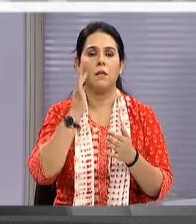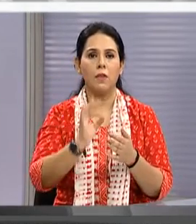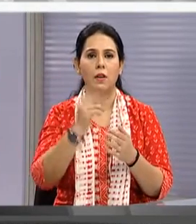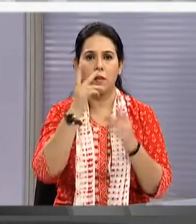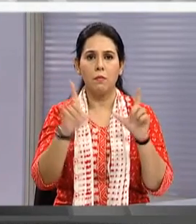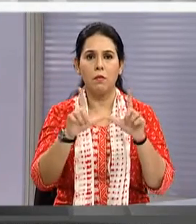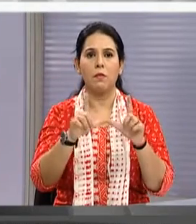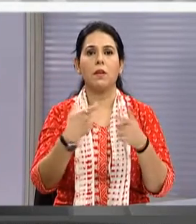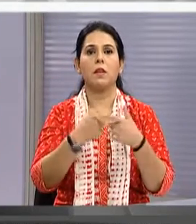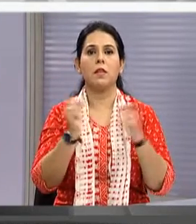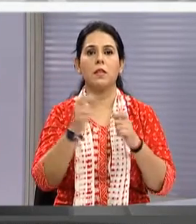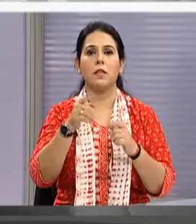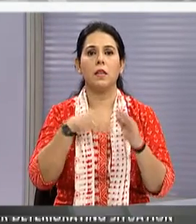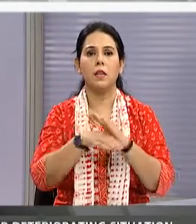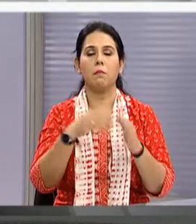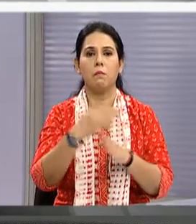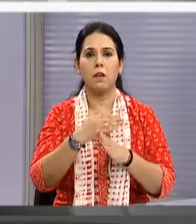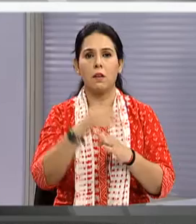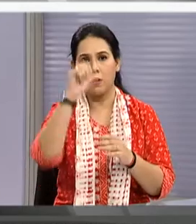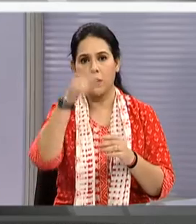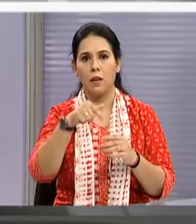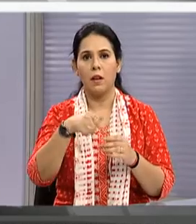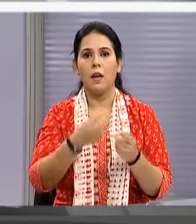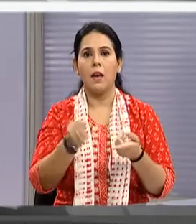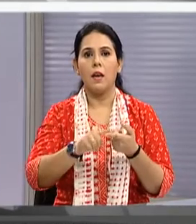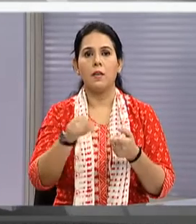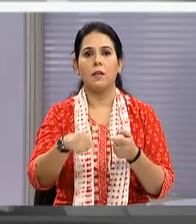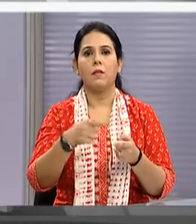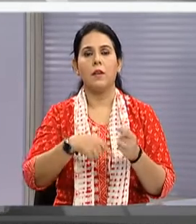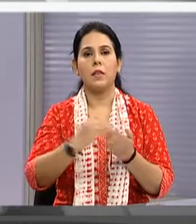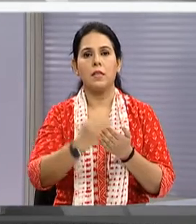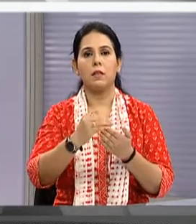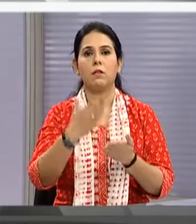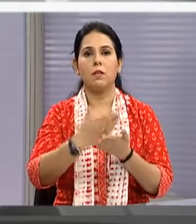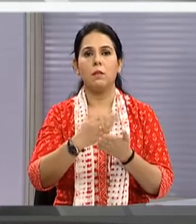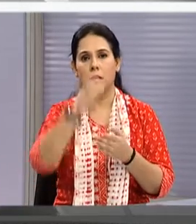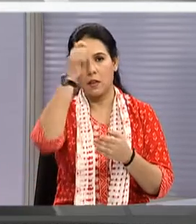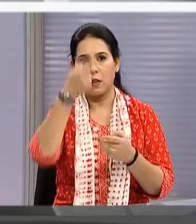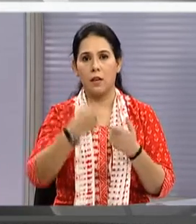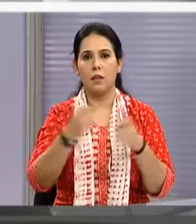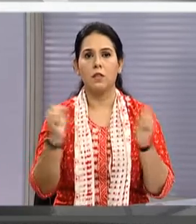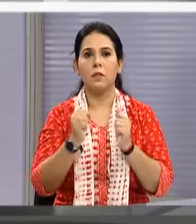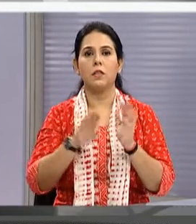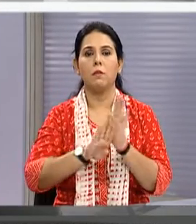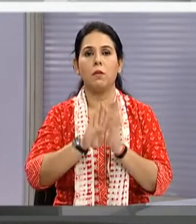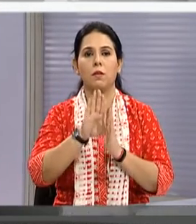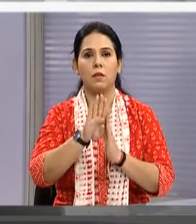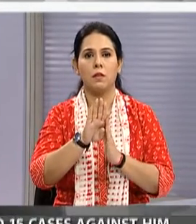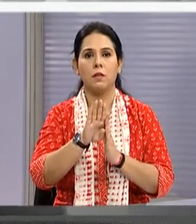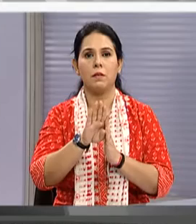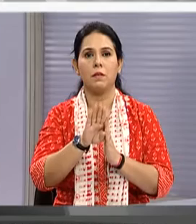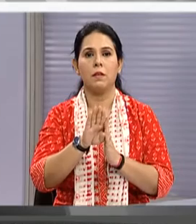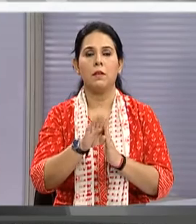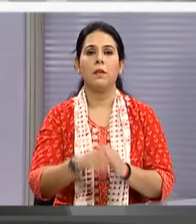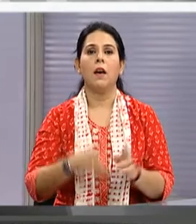with the fact that Kashmir is an integral part of India and hence they go to every extent to disrupt India and Kashmir's